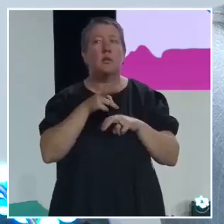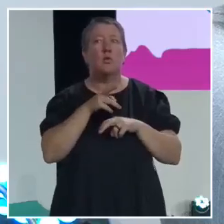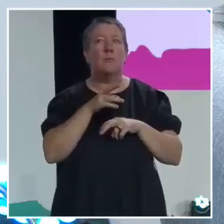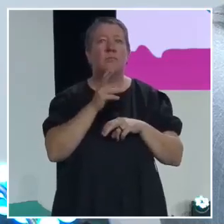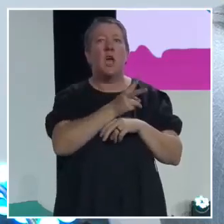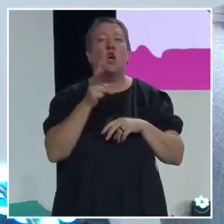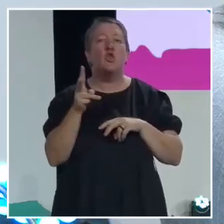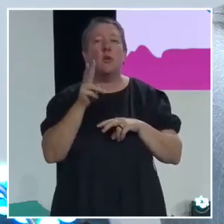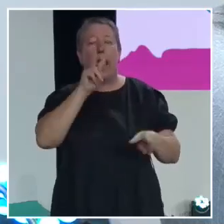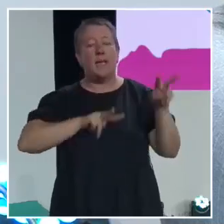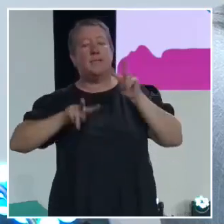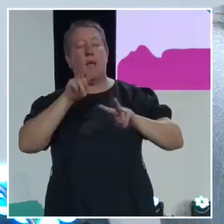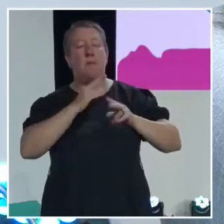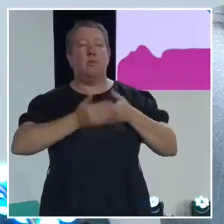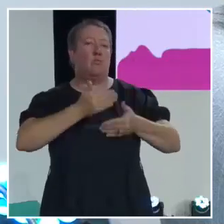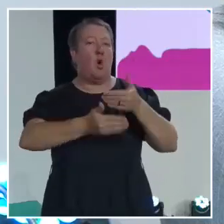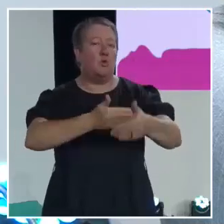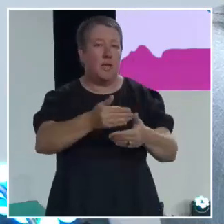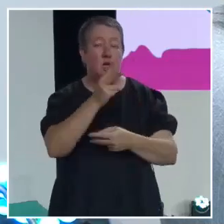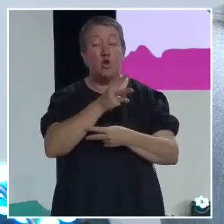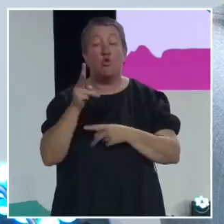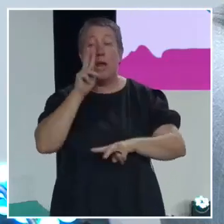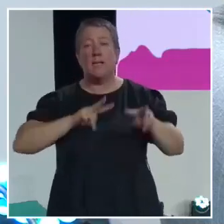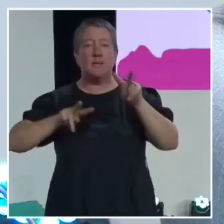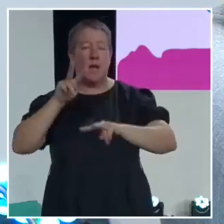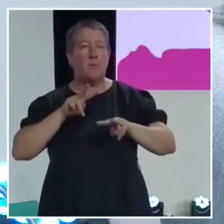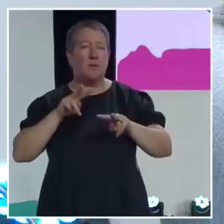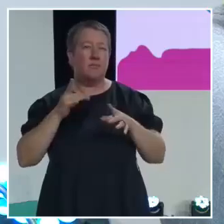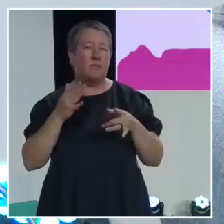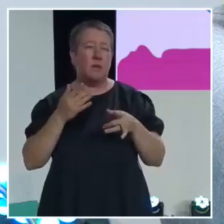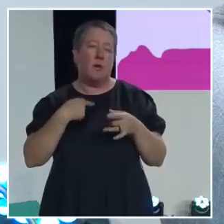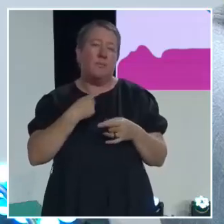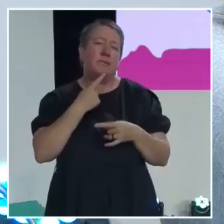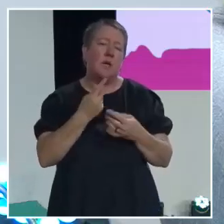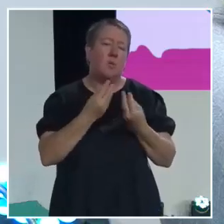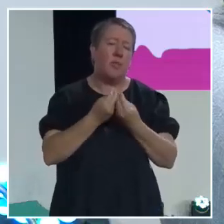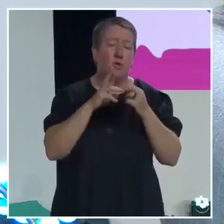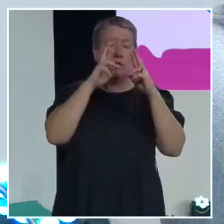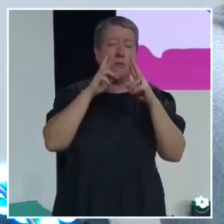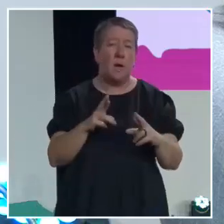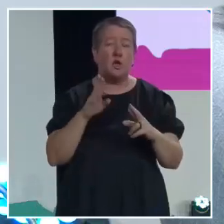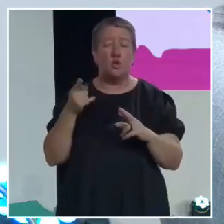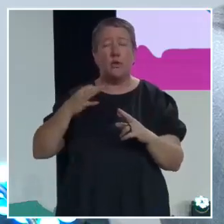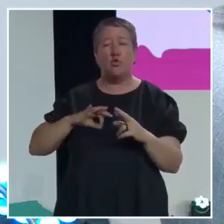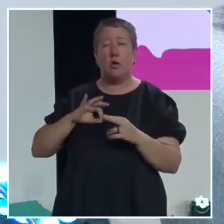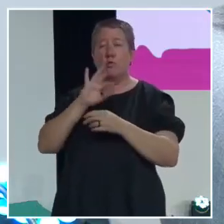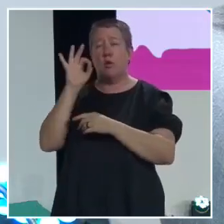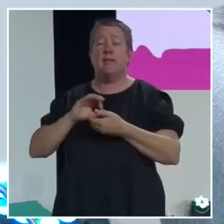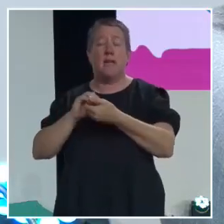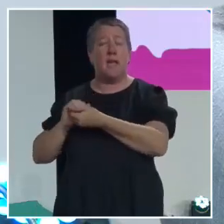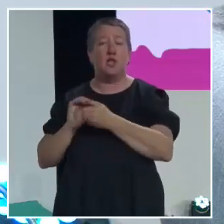the process there, and we should re-examine the effort. And I say this with a lot of respect to the credit rating